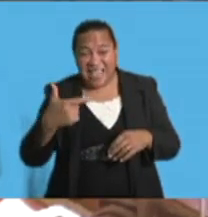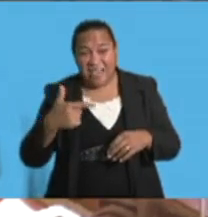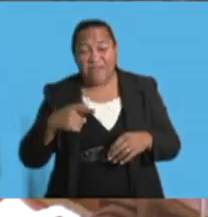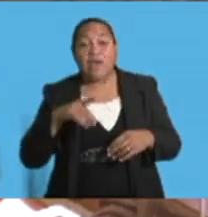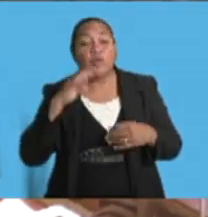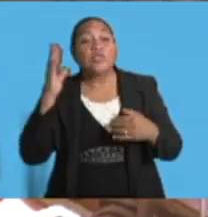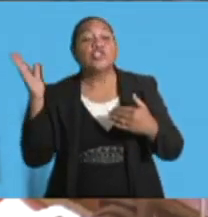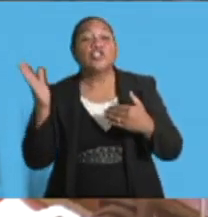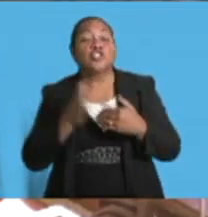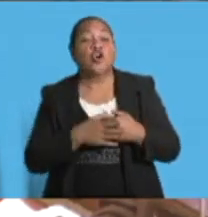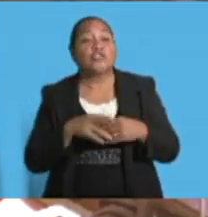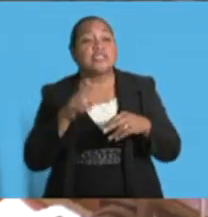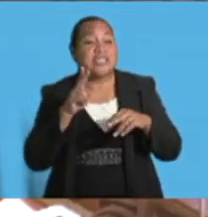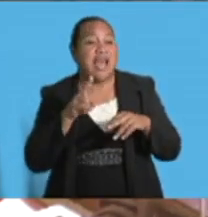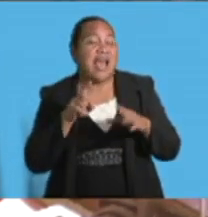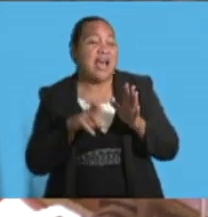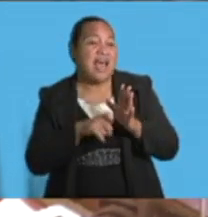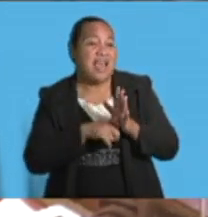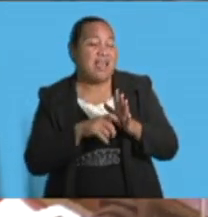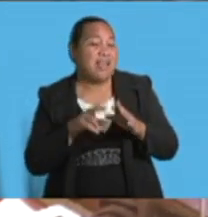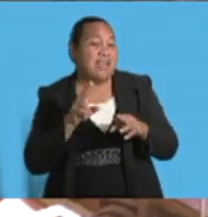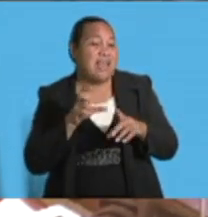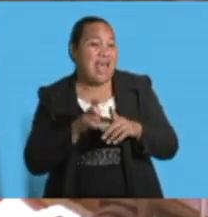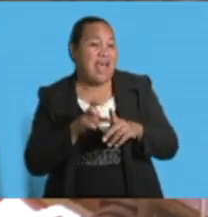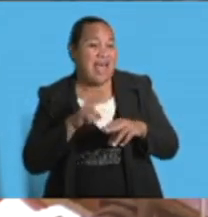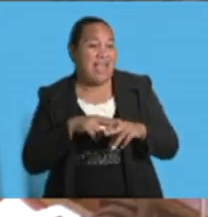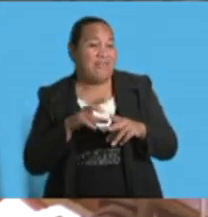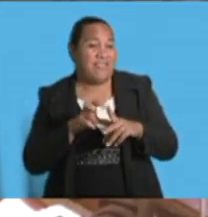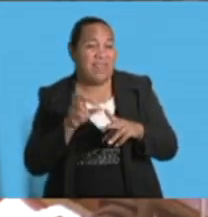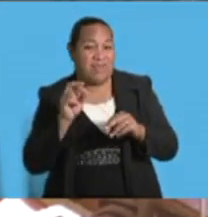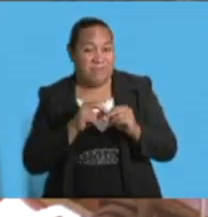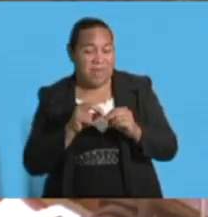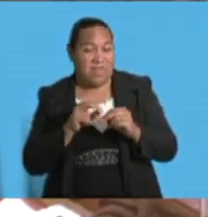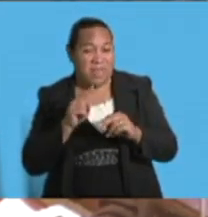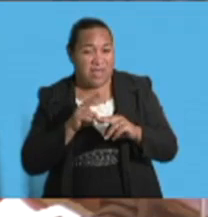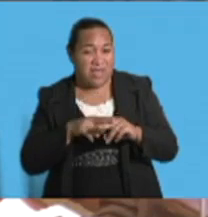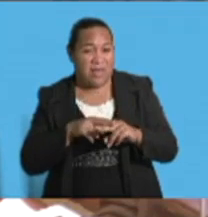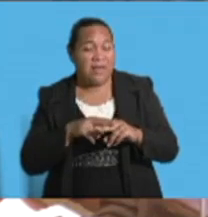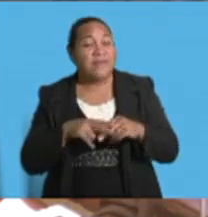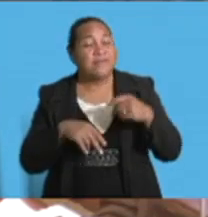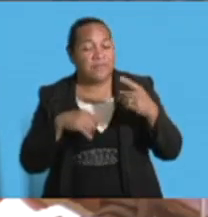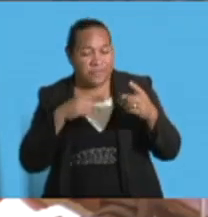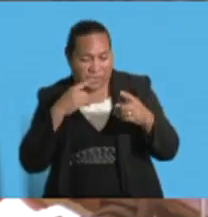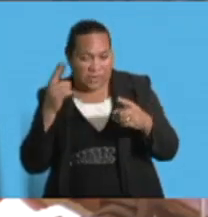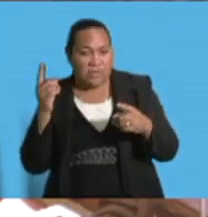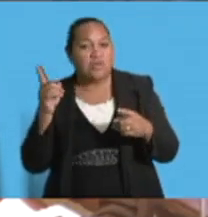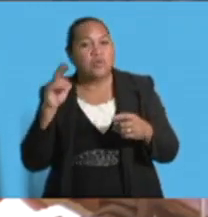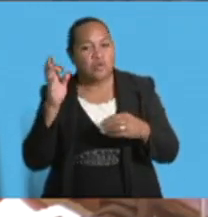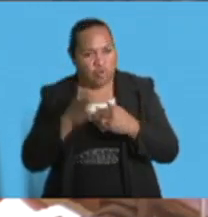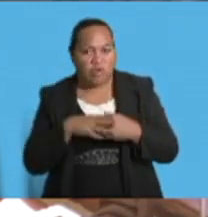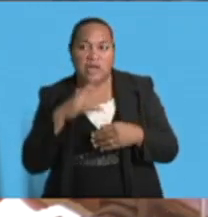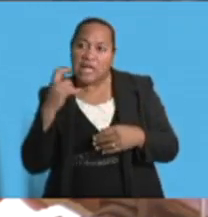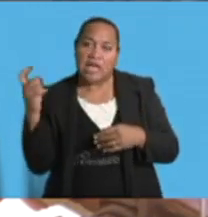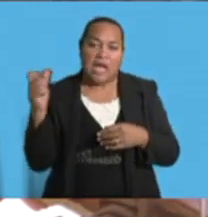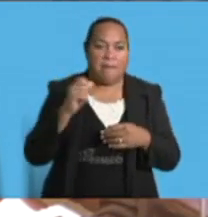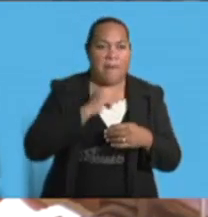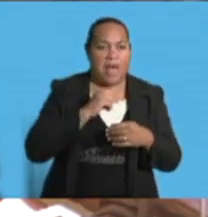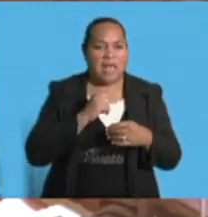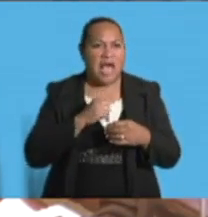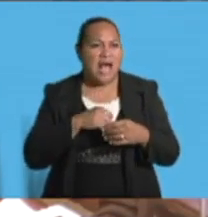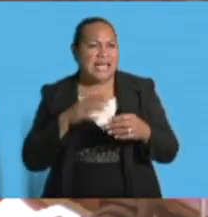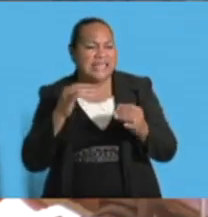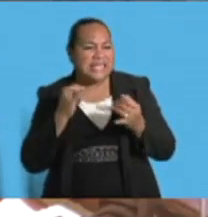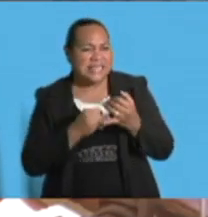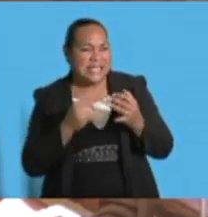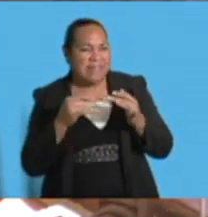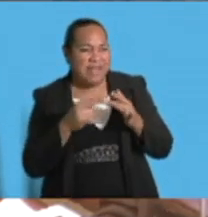close now? FDB, FNPF, what? One must not forget that under Sadalpa's current leader, on the outside, Mr. Sitiveni Rambuka, the